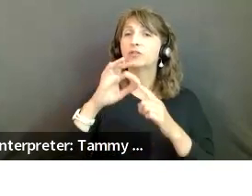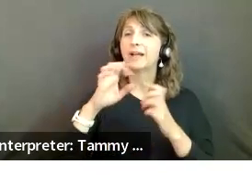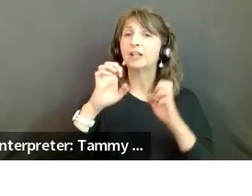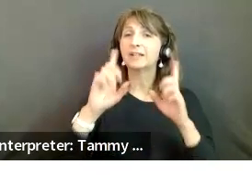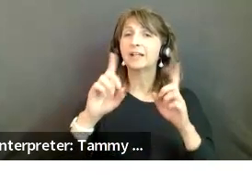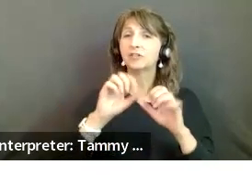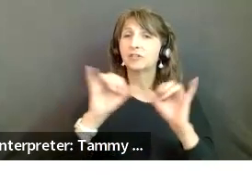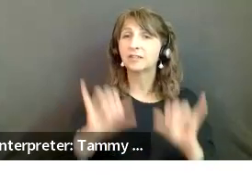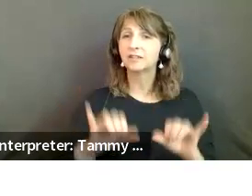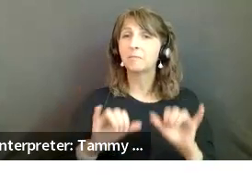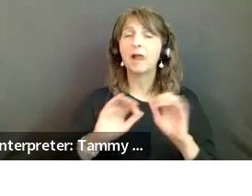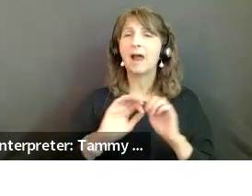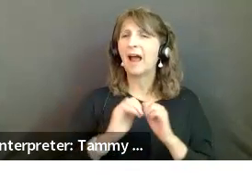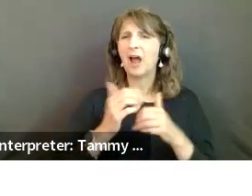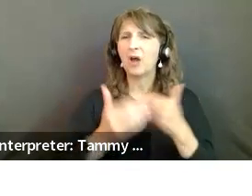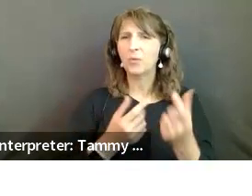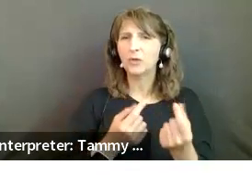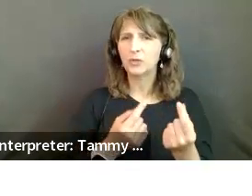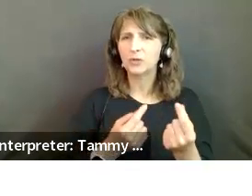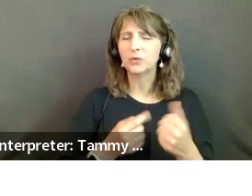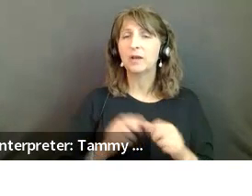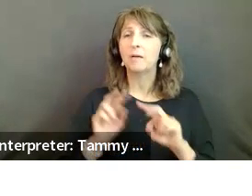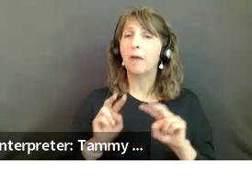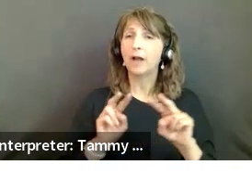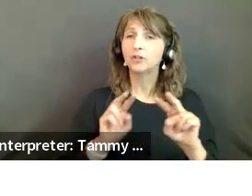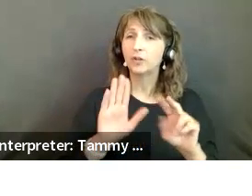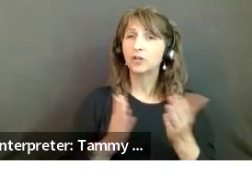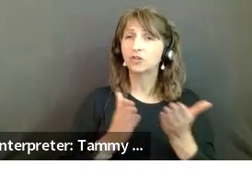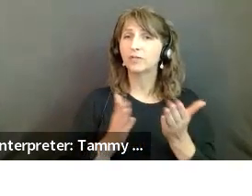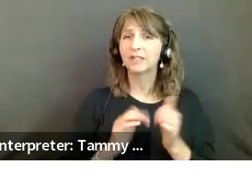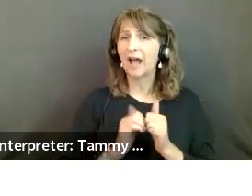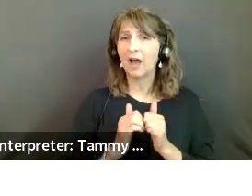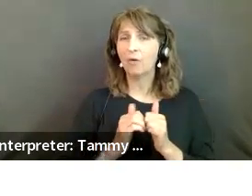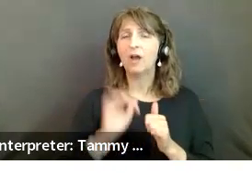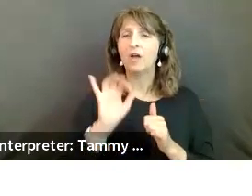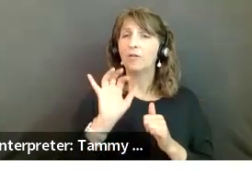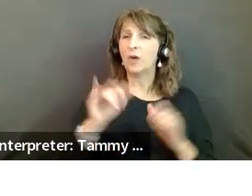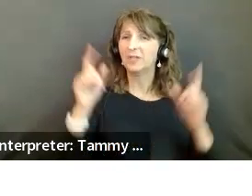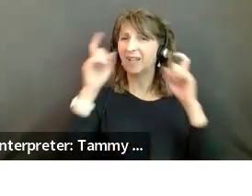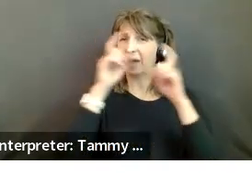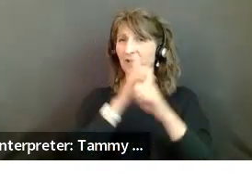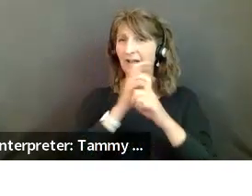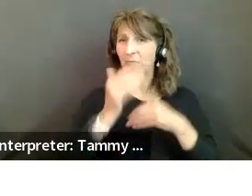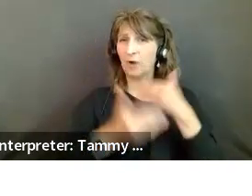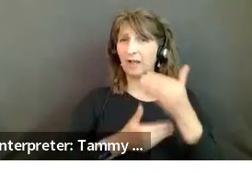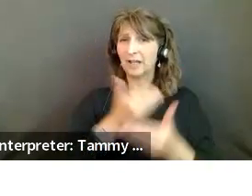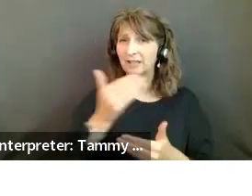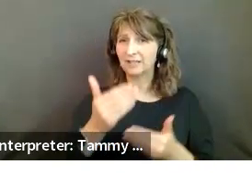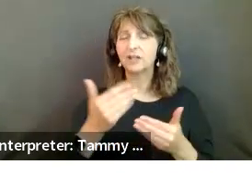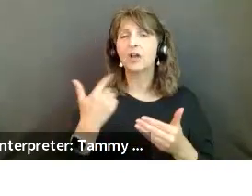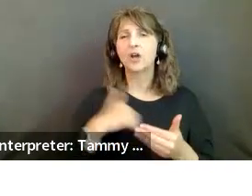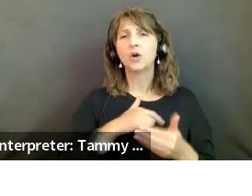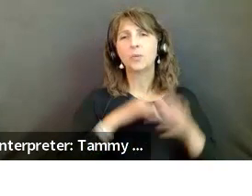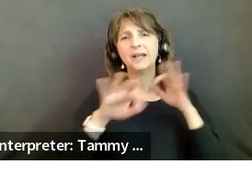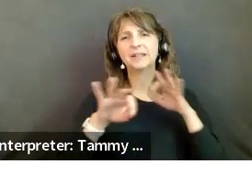the beginning, how to monitor services as you go through. All kinds of those complicated processes we break down and